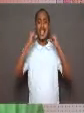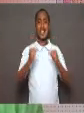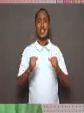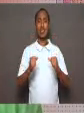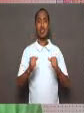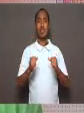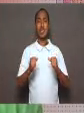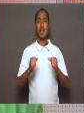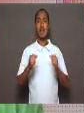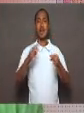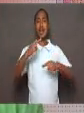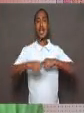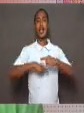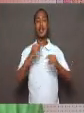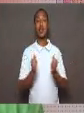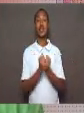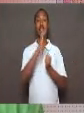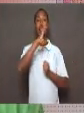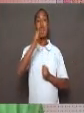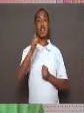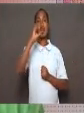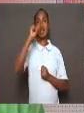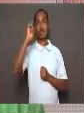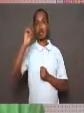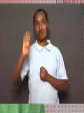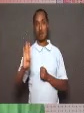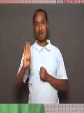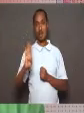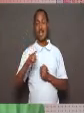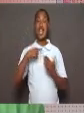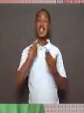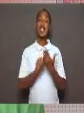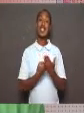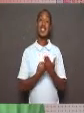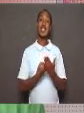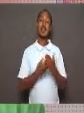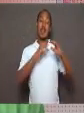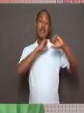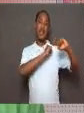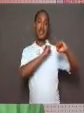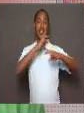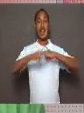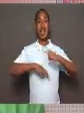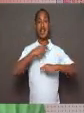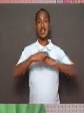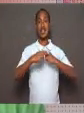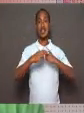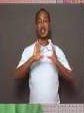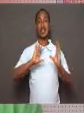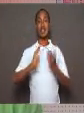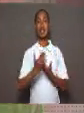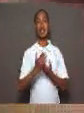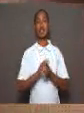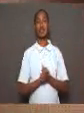become coated with calcium sulfate. This prevents the reaction from taking place.